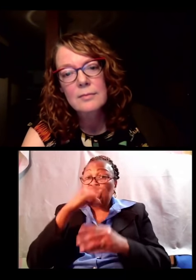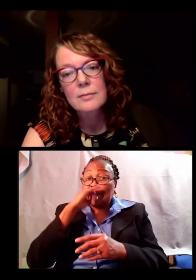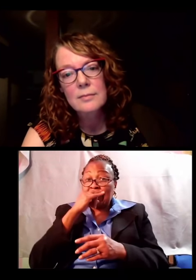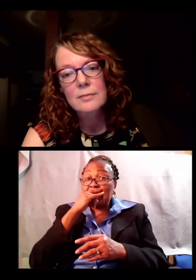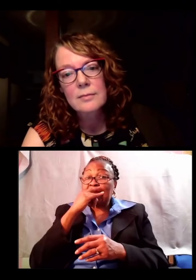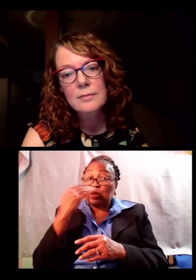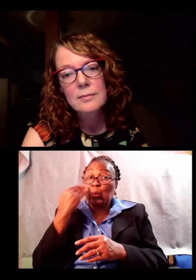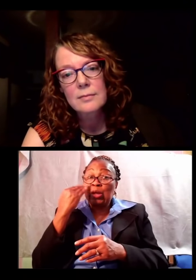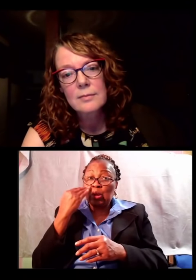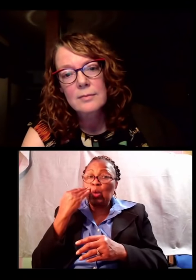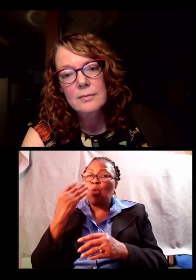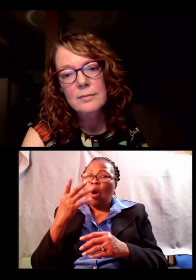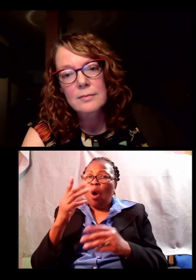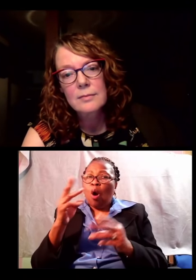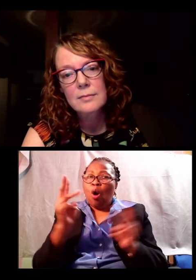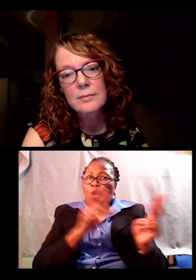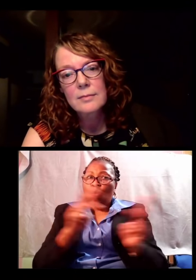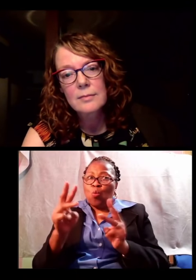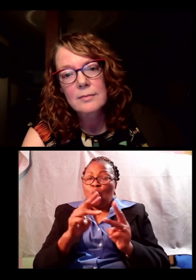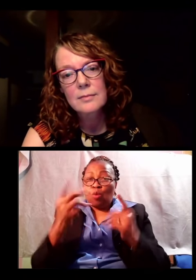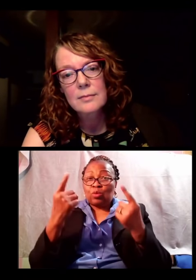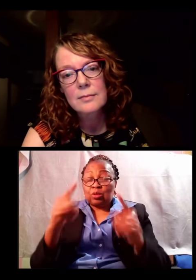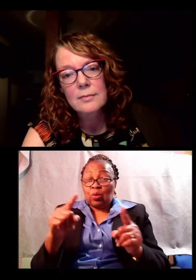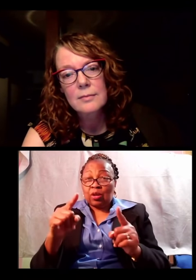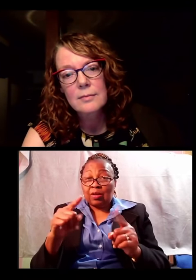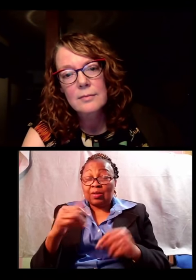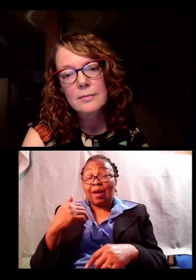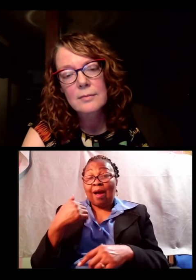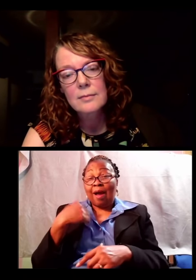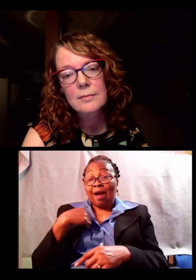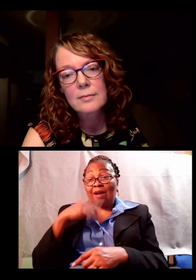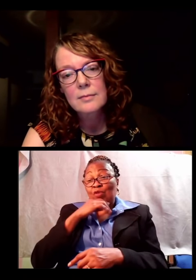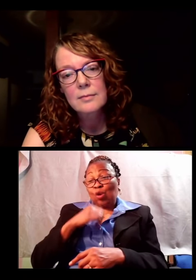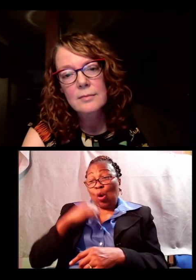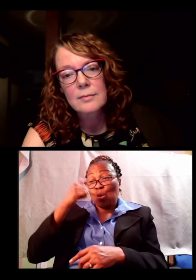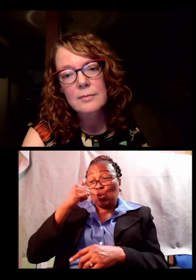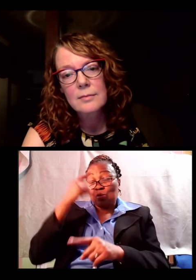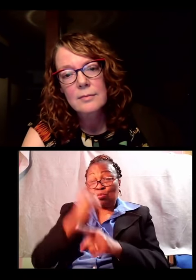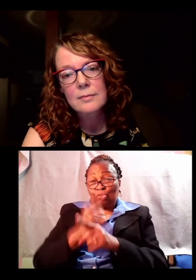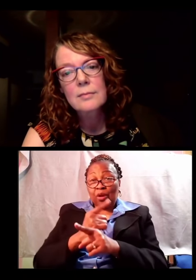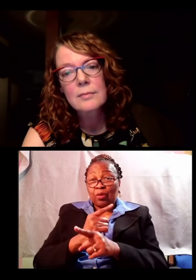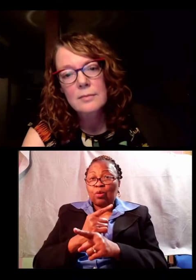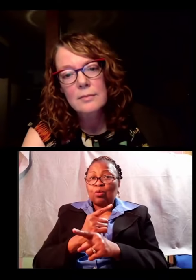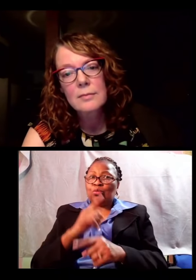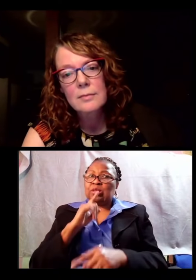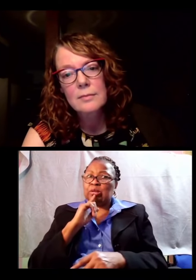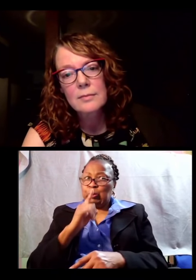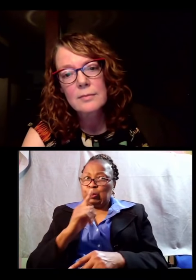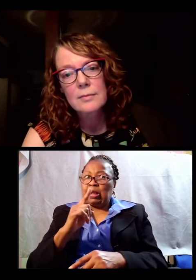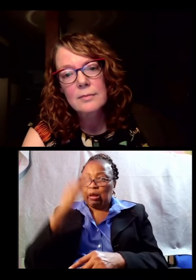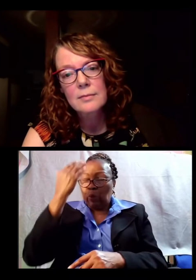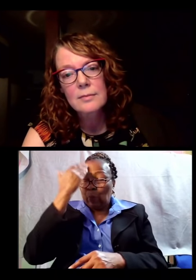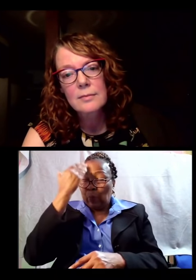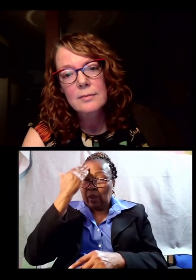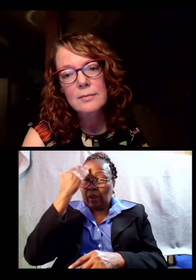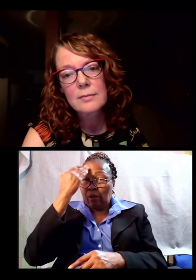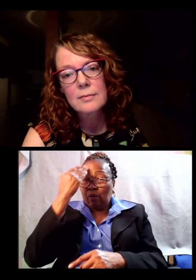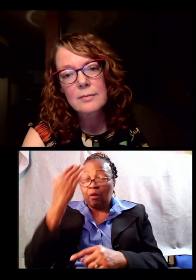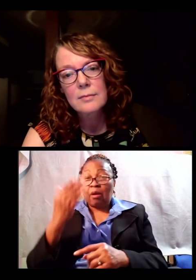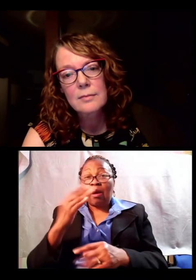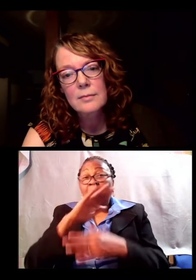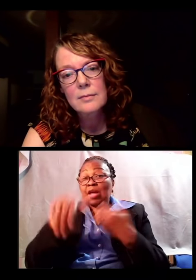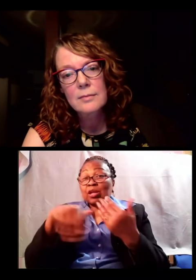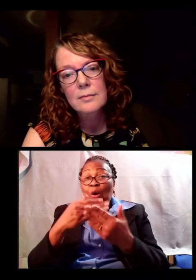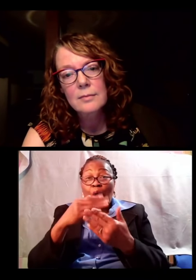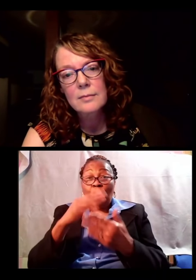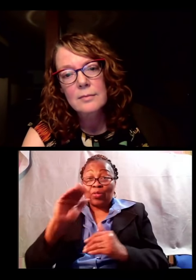on. And I had an older brother who was extremely aware. And what were all the little boys